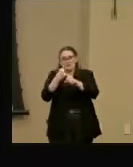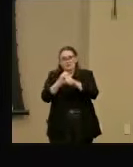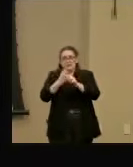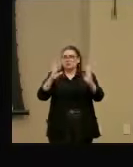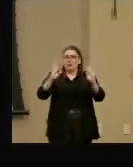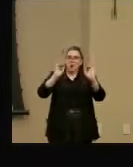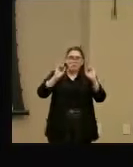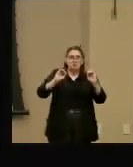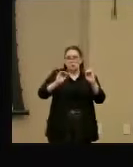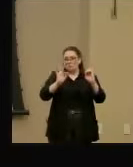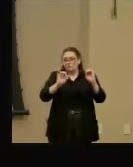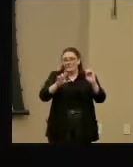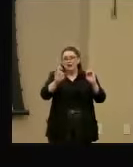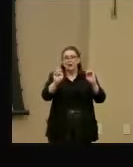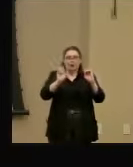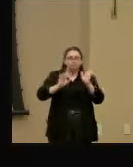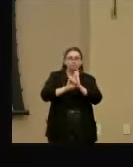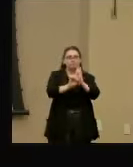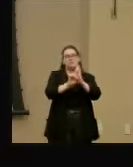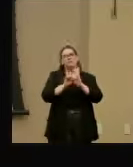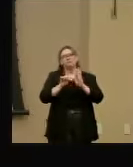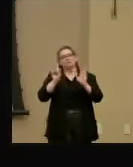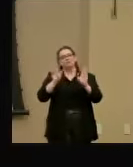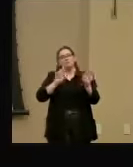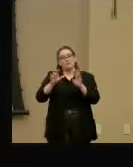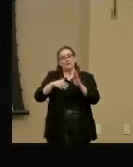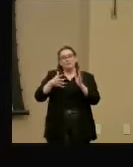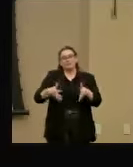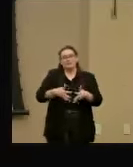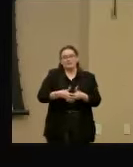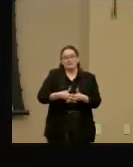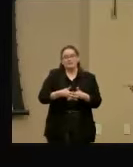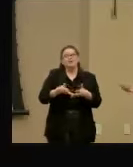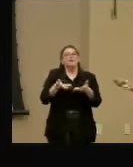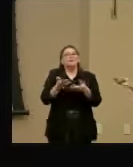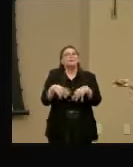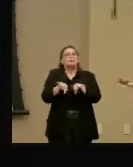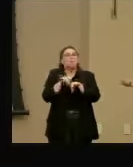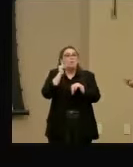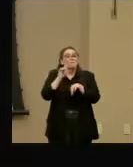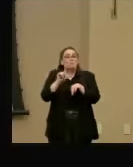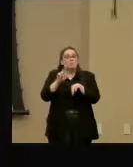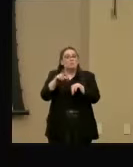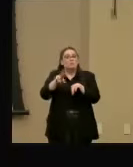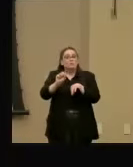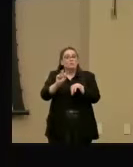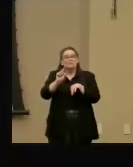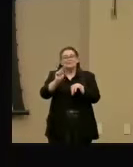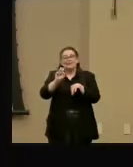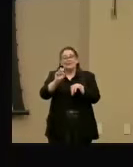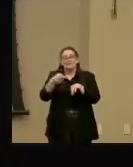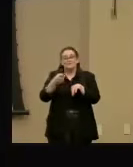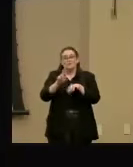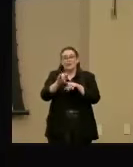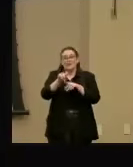really nice situation, but 6 months is our bare minimum. This is especially important if you have lupus nephritis or kidney involvement